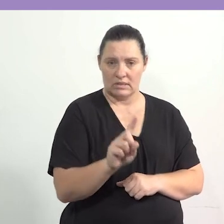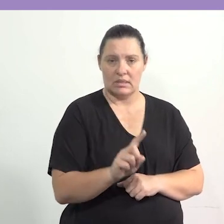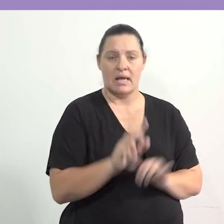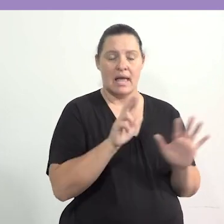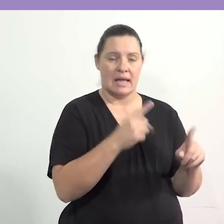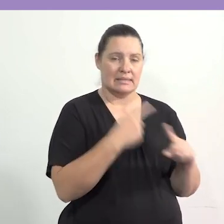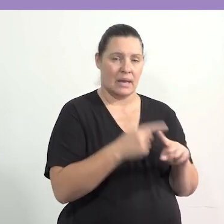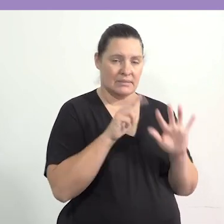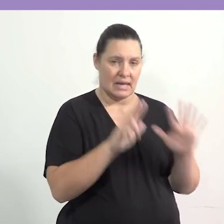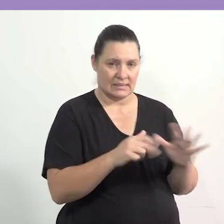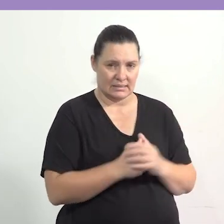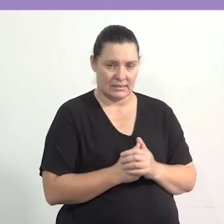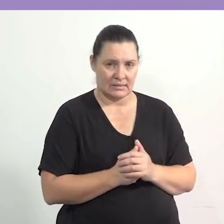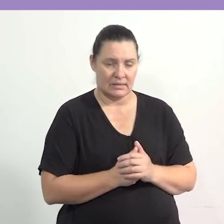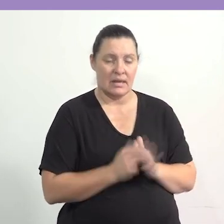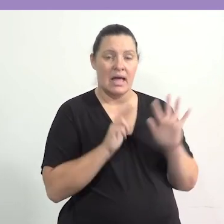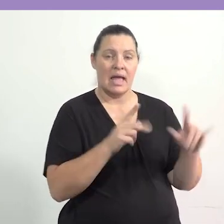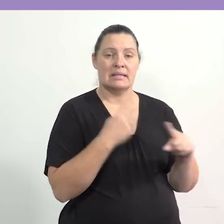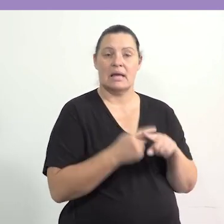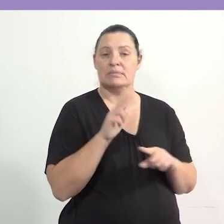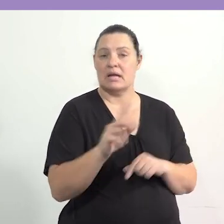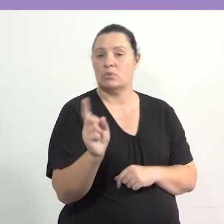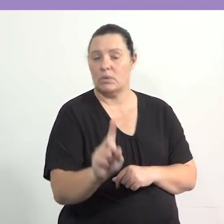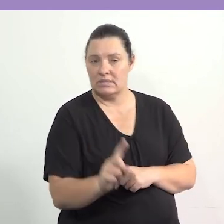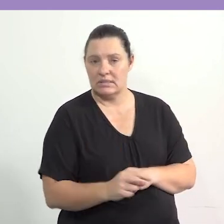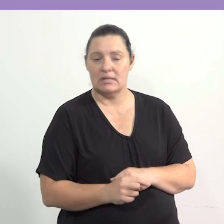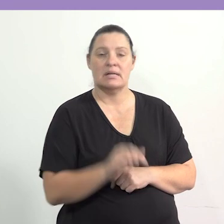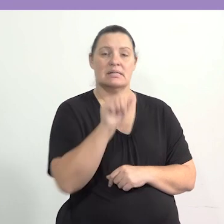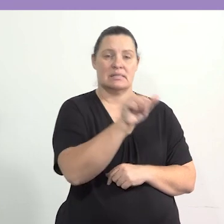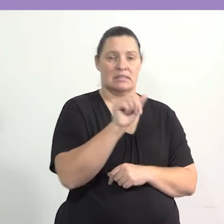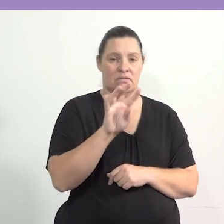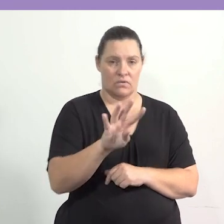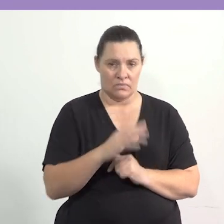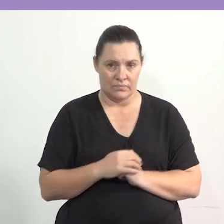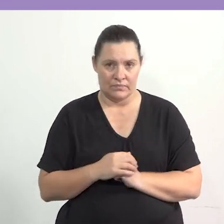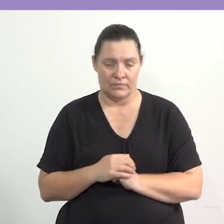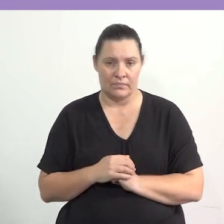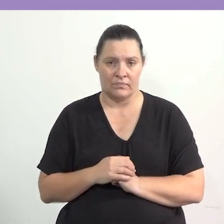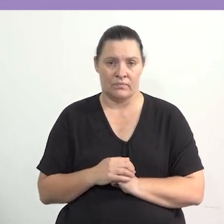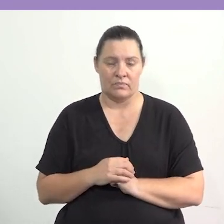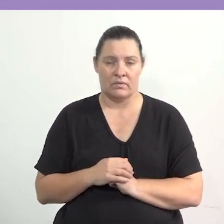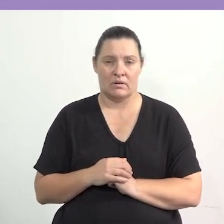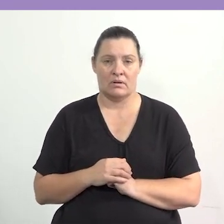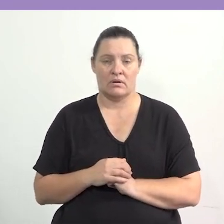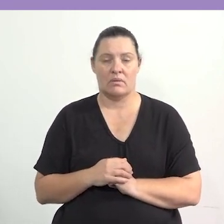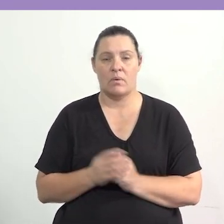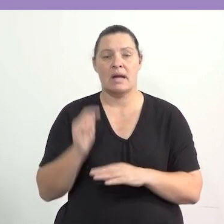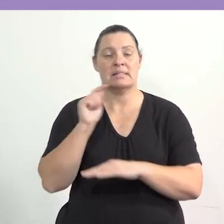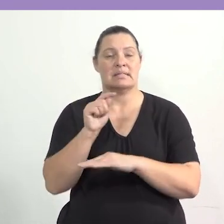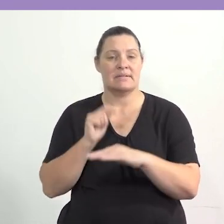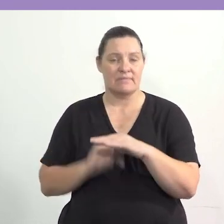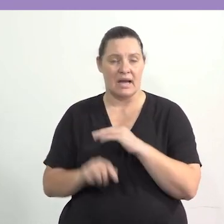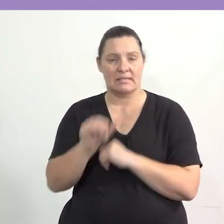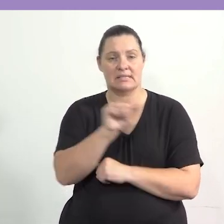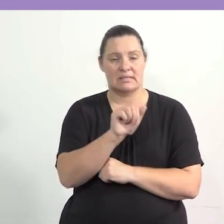8 times 8. What is 8 times 8? The answer there is 64, and we are